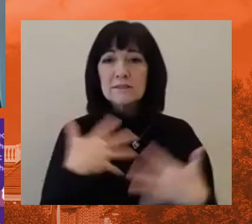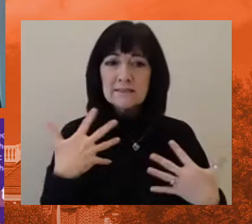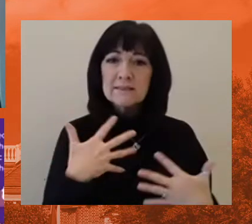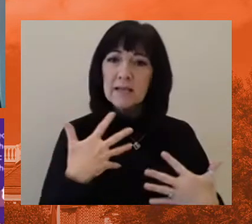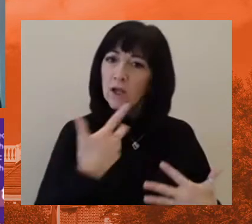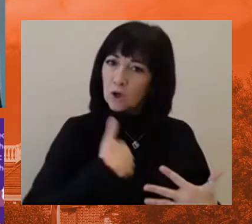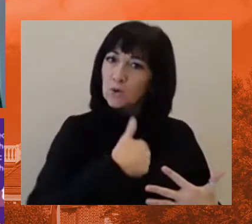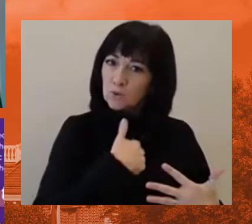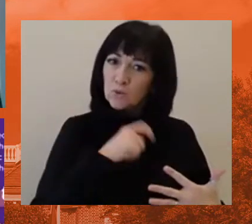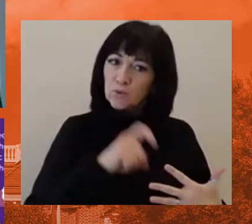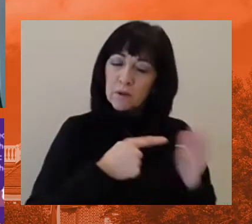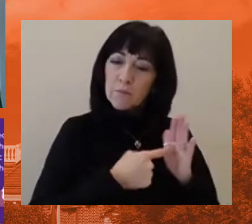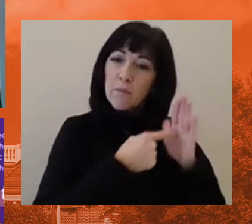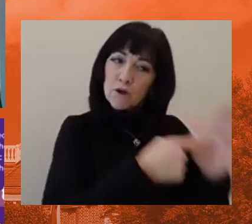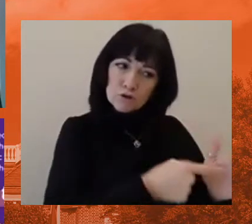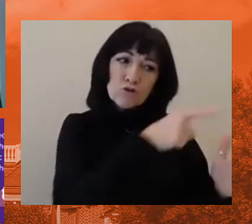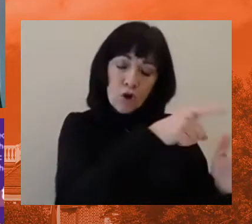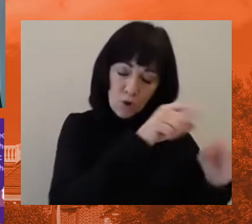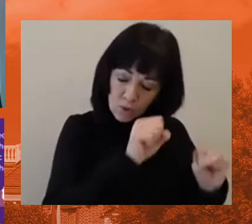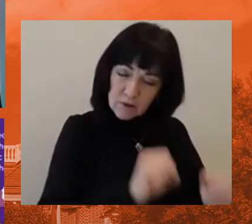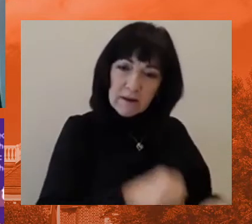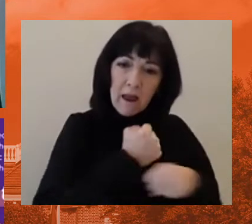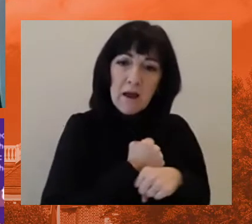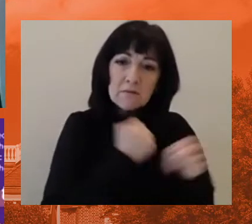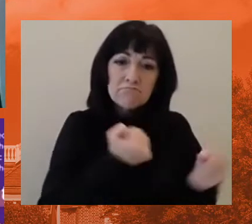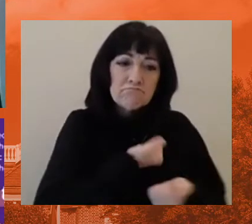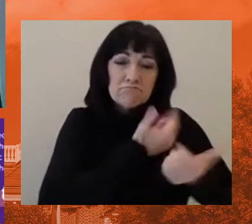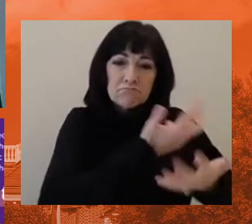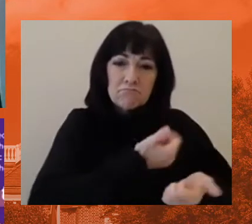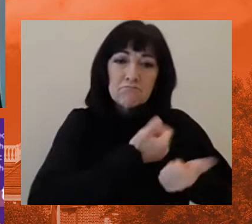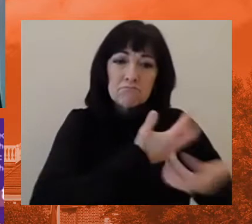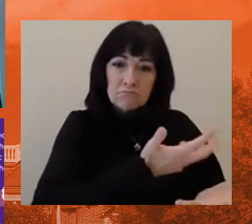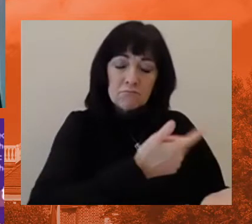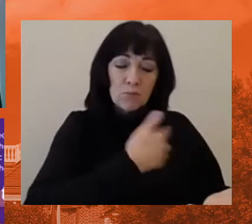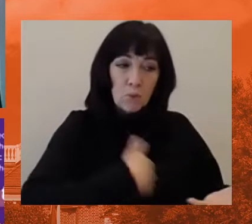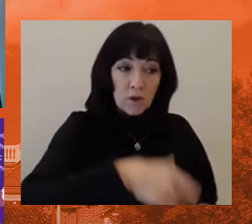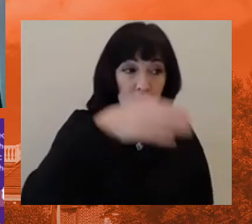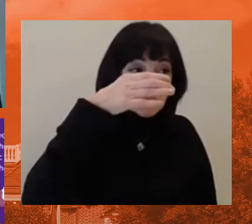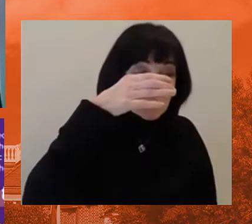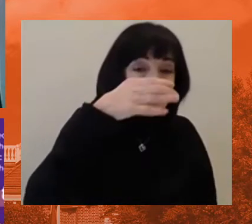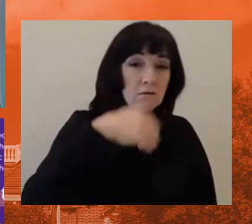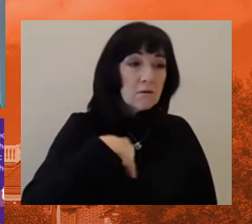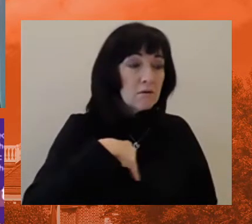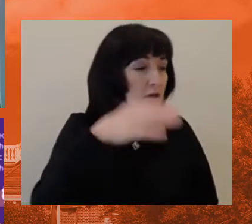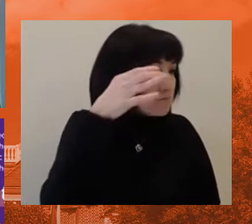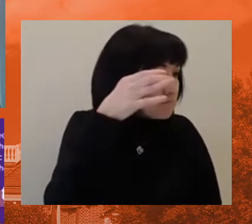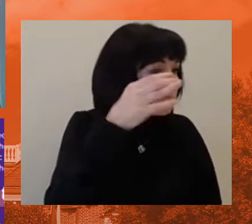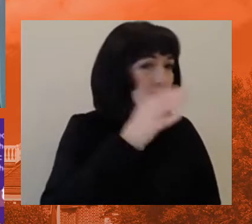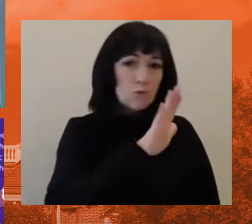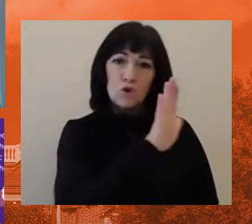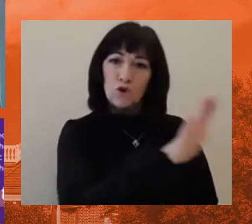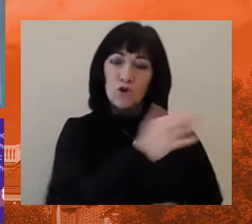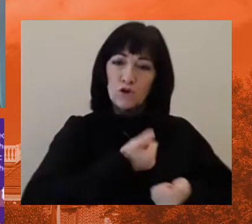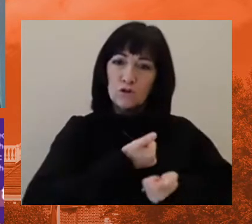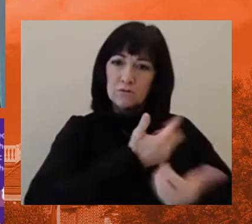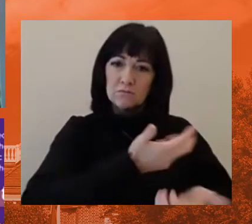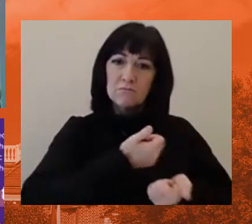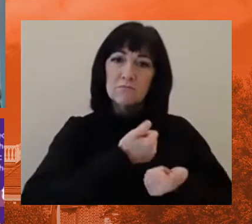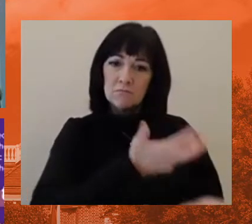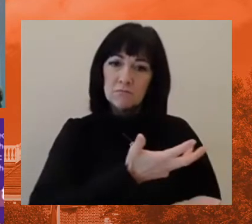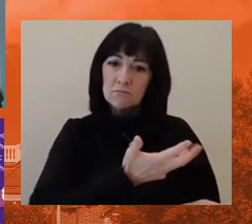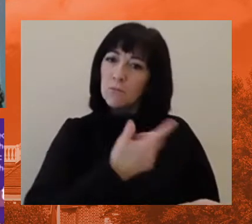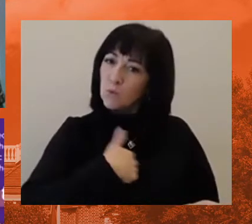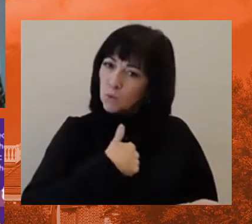have the responsibility to facilitate their finding their voices and to then listen to those voices. We also must